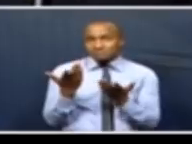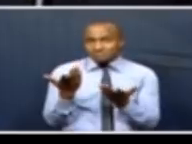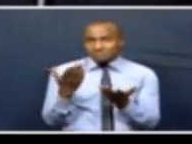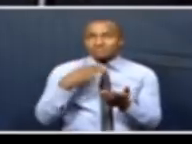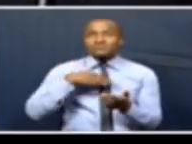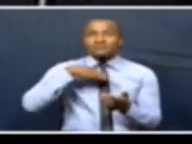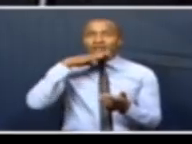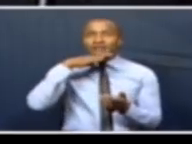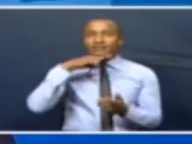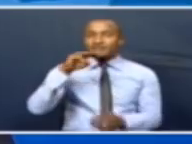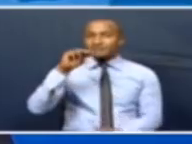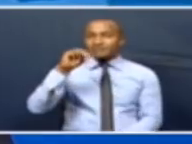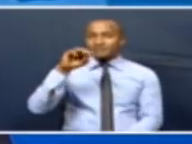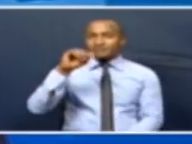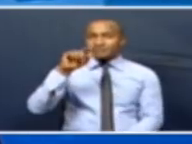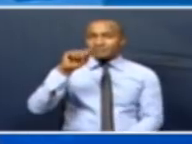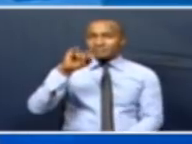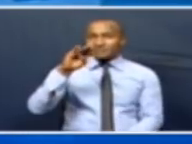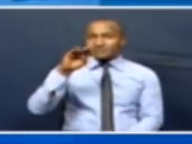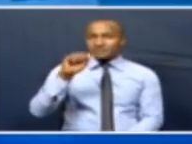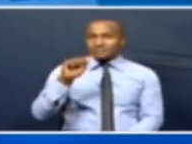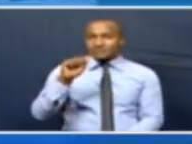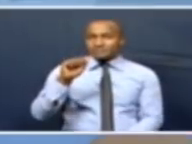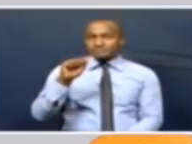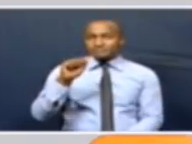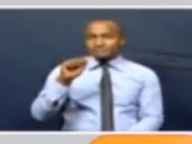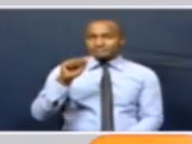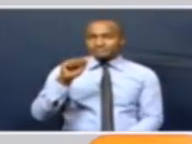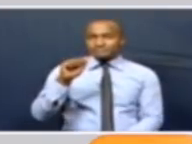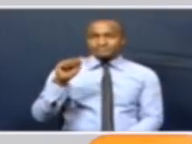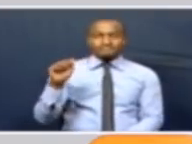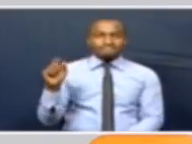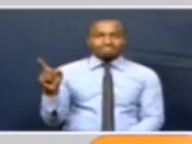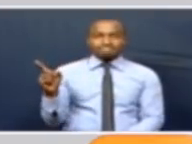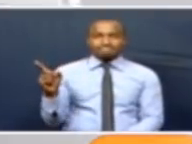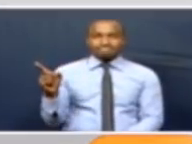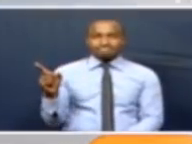of Kenneth Matiba. This is what you're saying. A sample on Twitter.